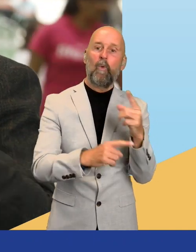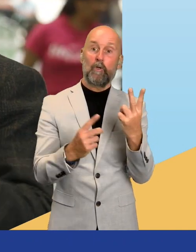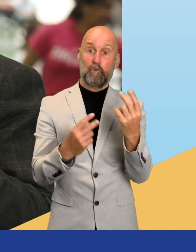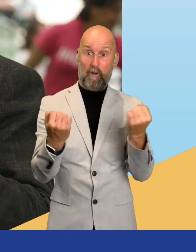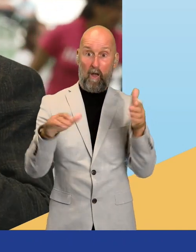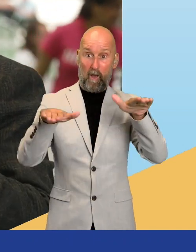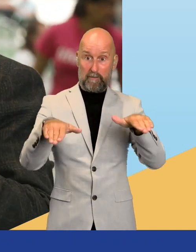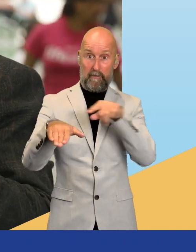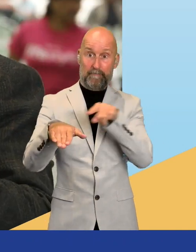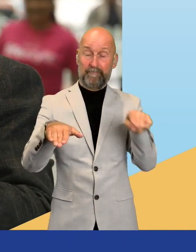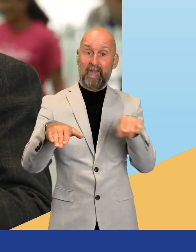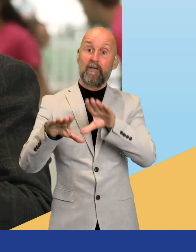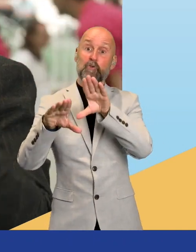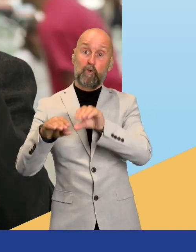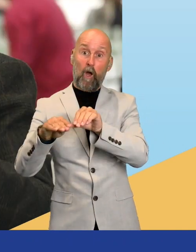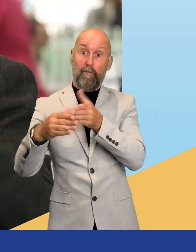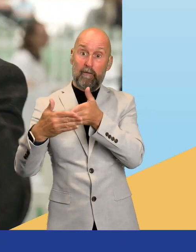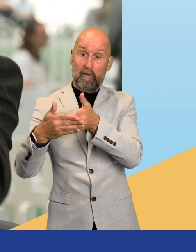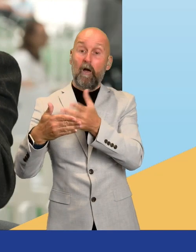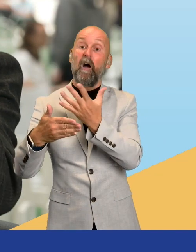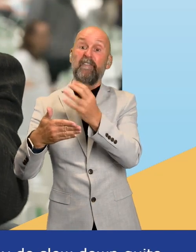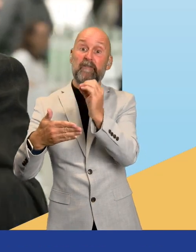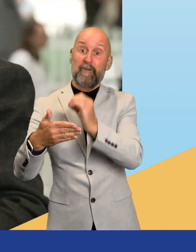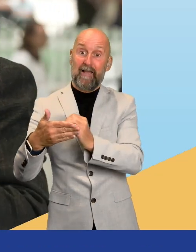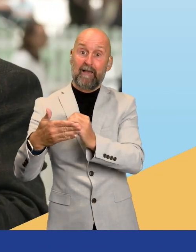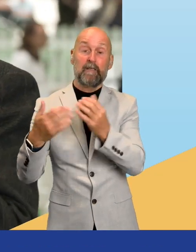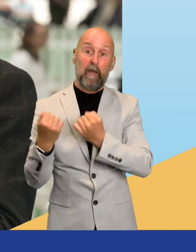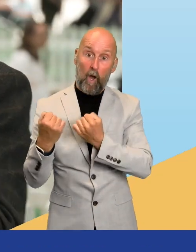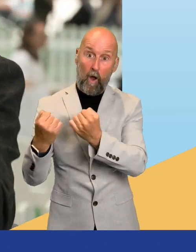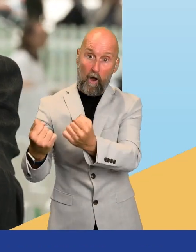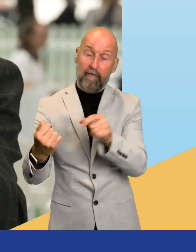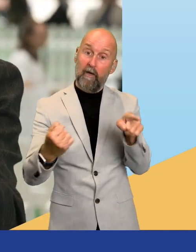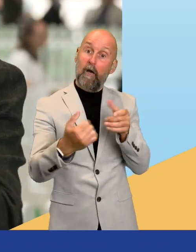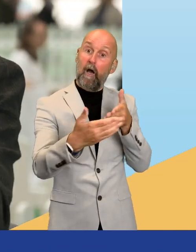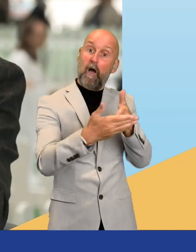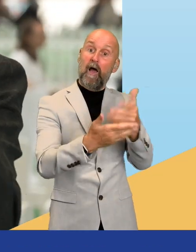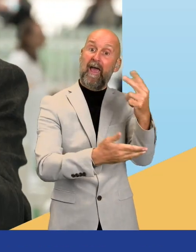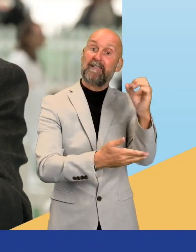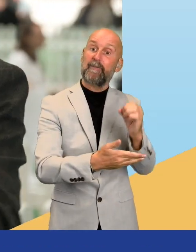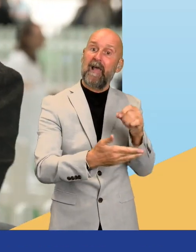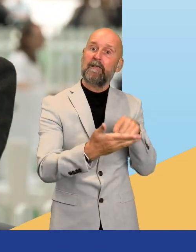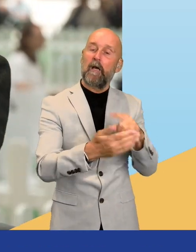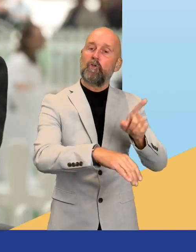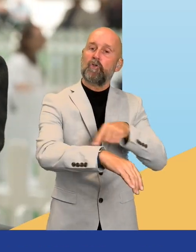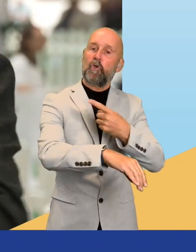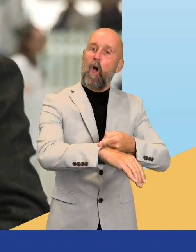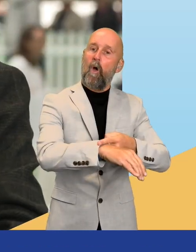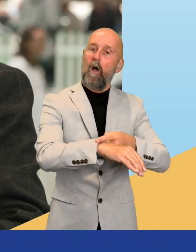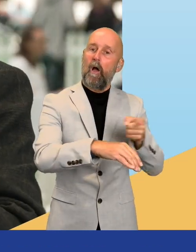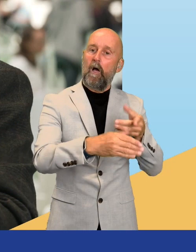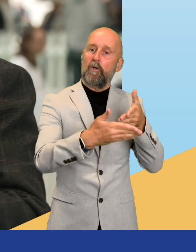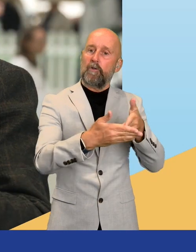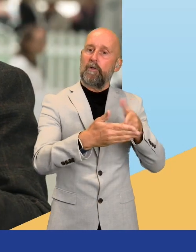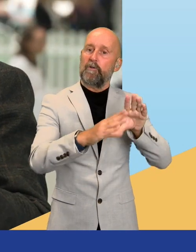cars. One was stopping at 50%. And then recharge, and then moving on its journey again. The other obviously was charging up to 80%, but having a slower charge, but having to sort of stop less